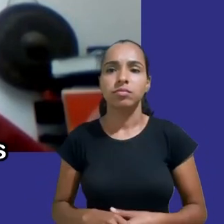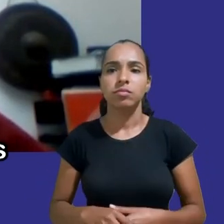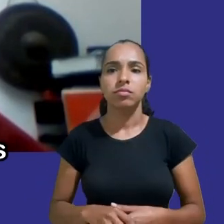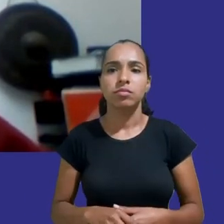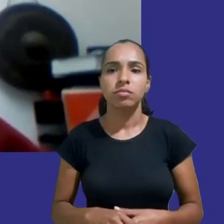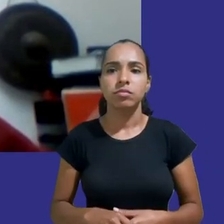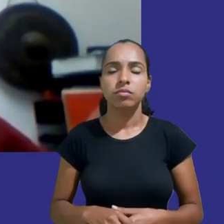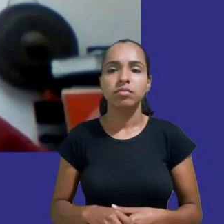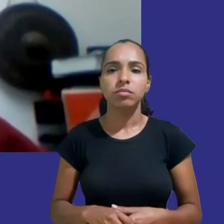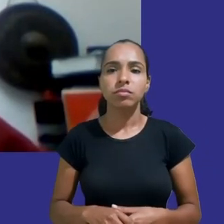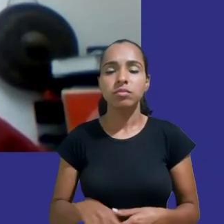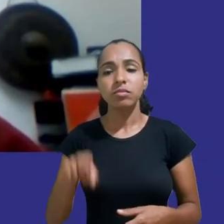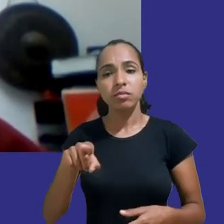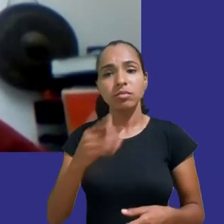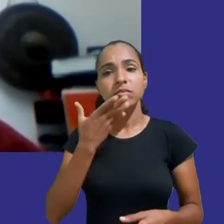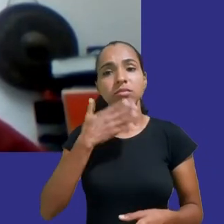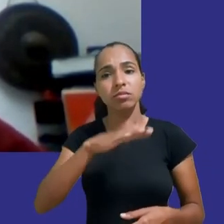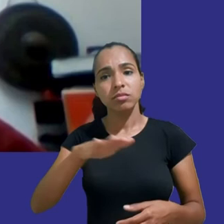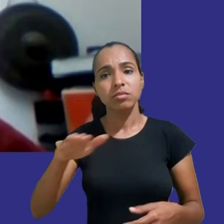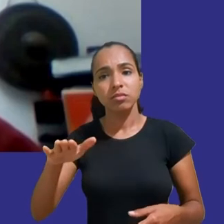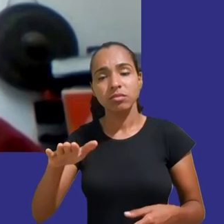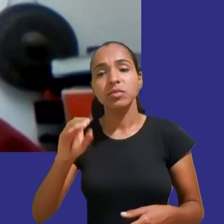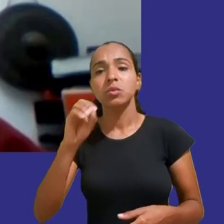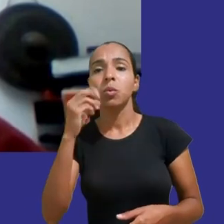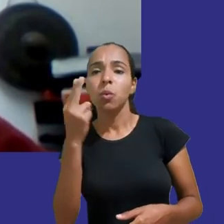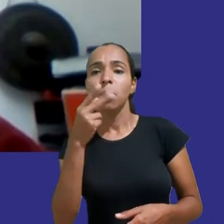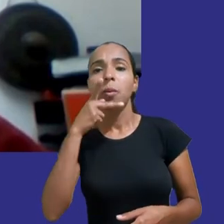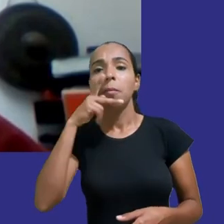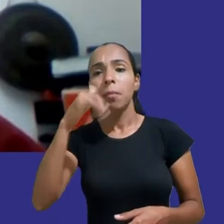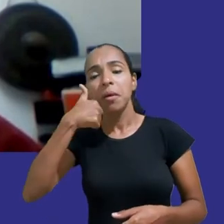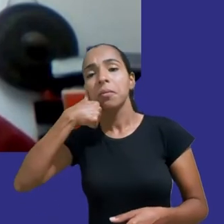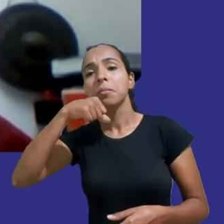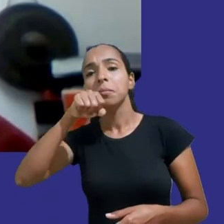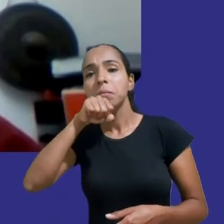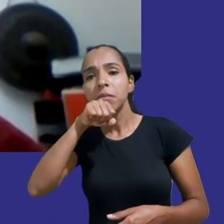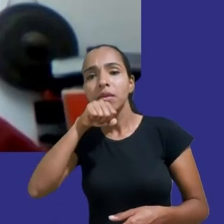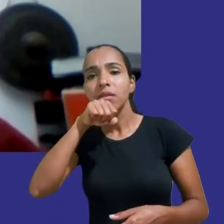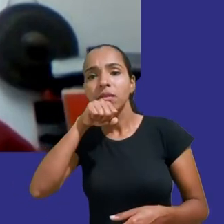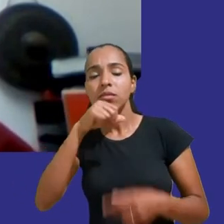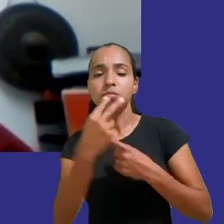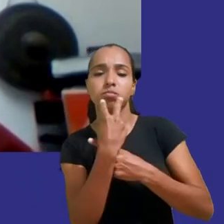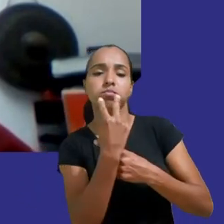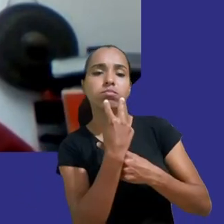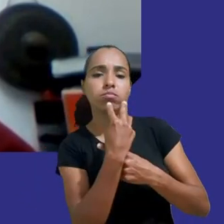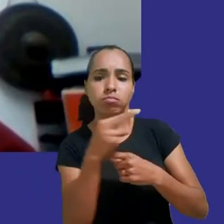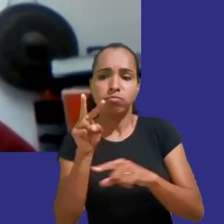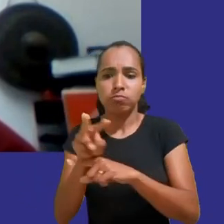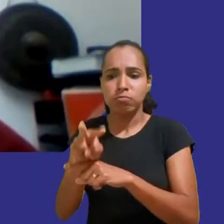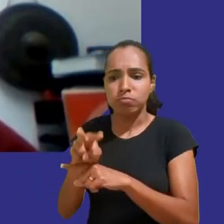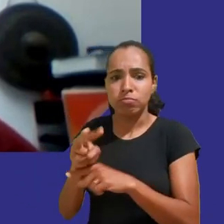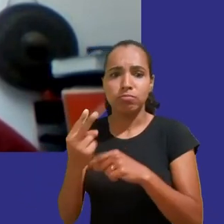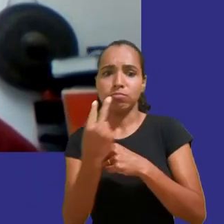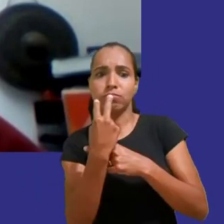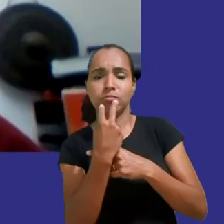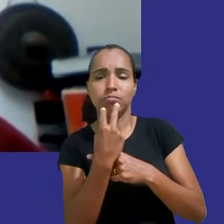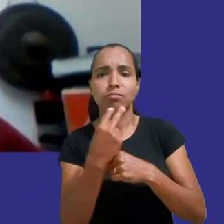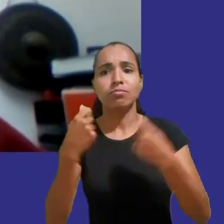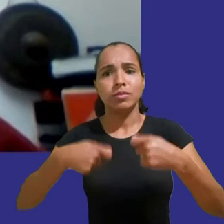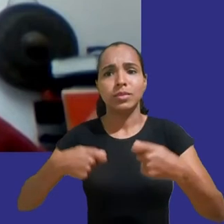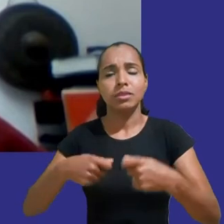parents who have to protect them from this really complex ecosystem of digital economy and we should be